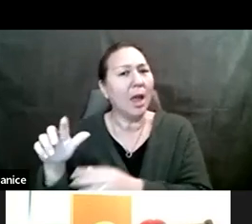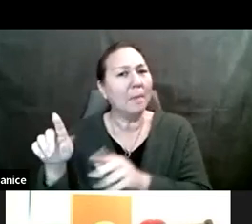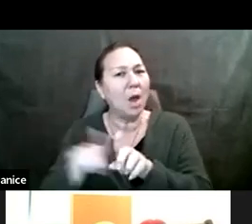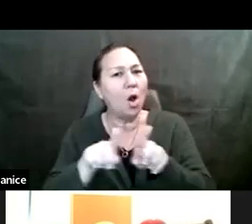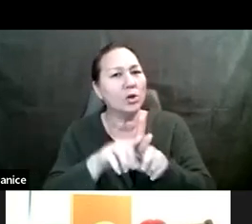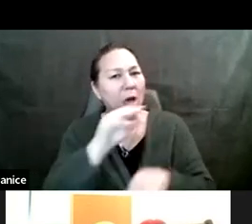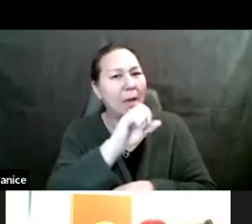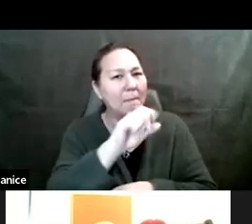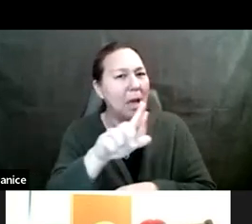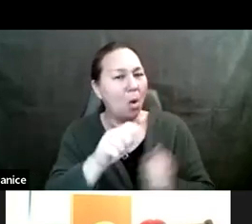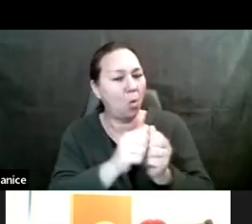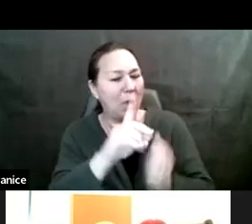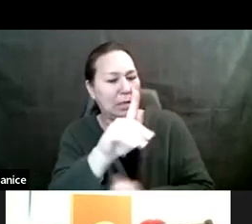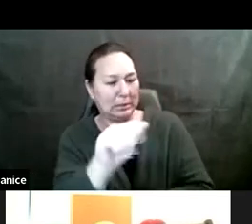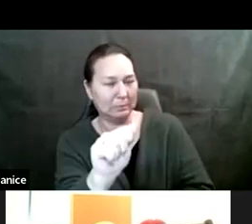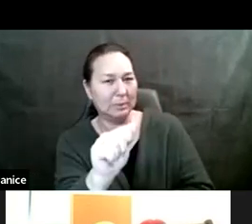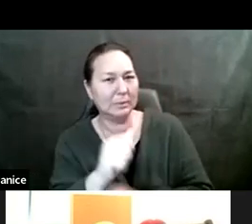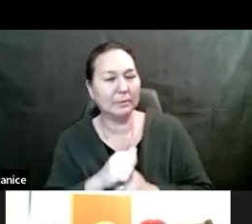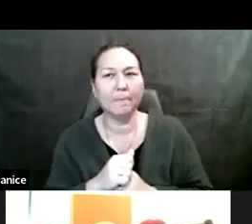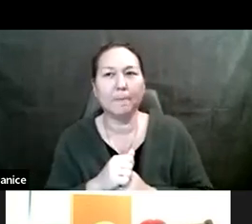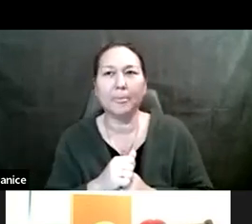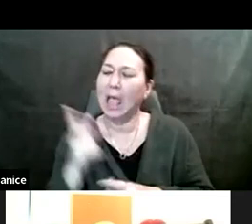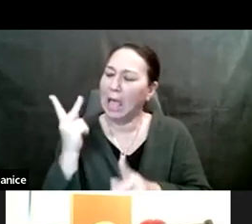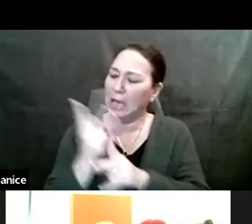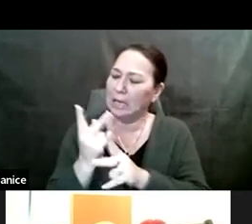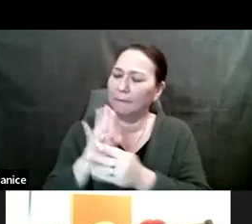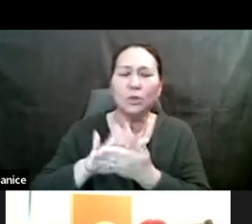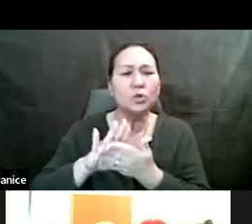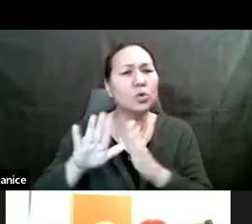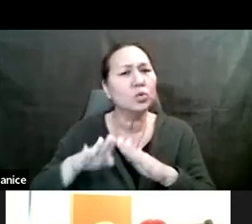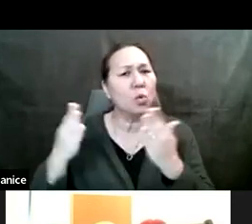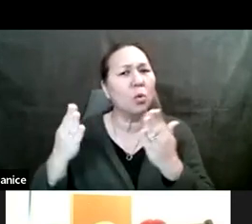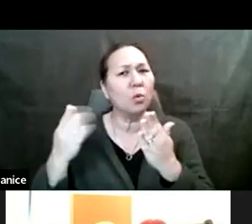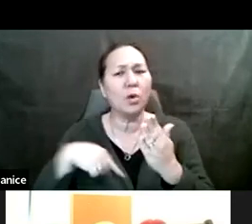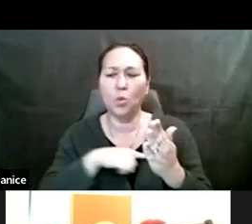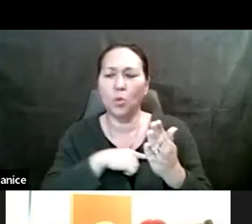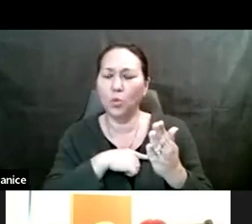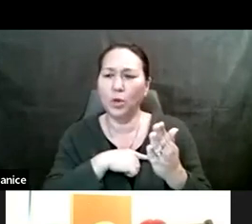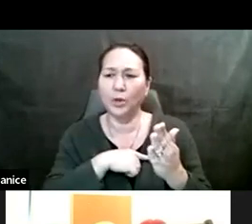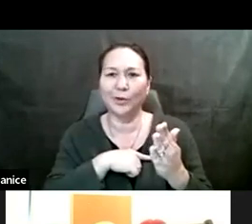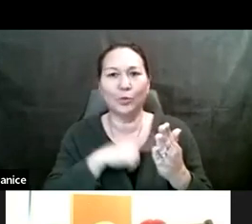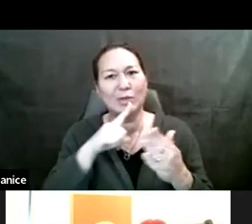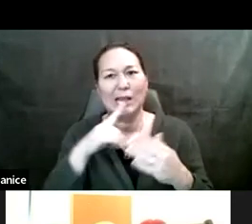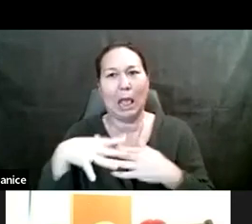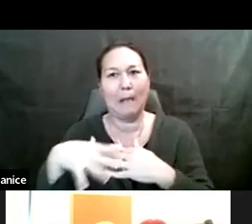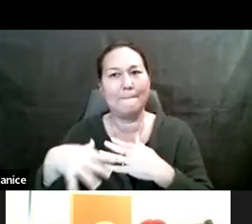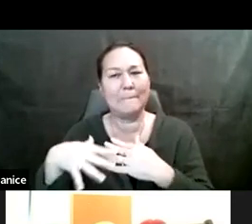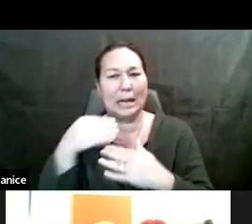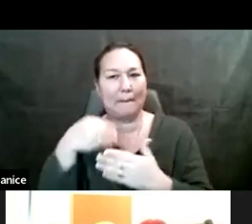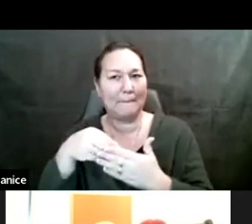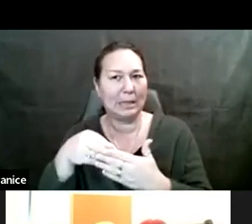seems that by keeping schools open we're sort of bleeding money and